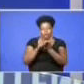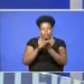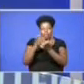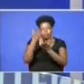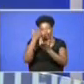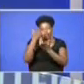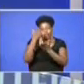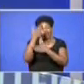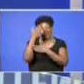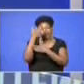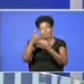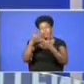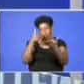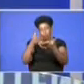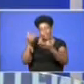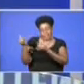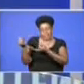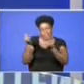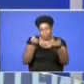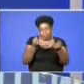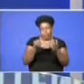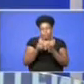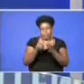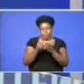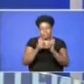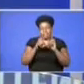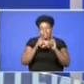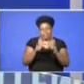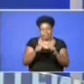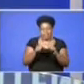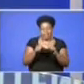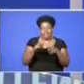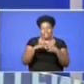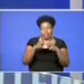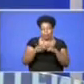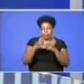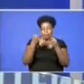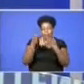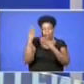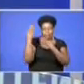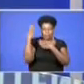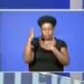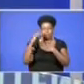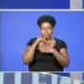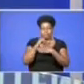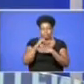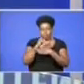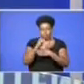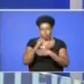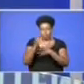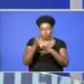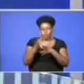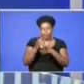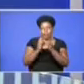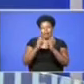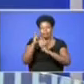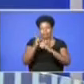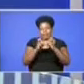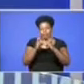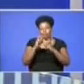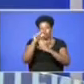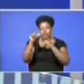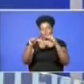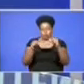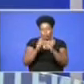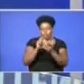being in the business is still difficult for local farmers. Taylor says because Bahamians cannot trace where global poultry really originates, it's